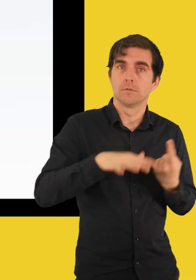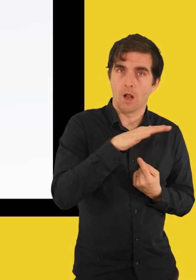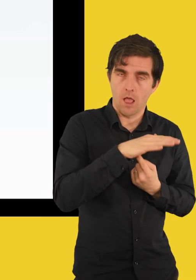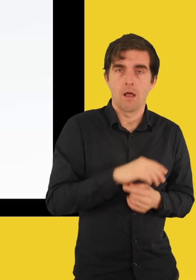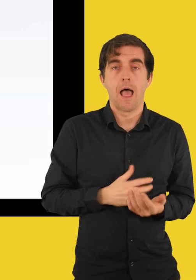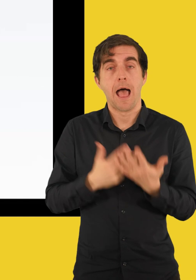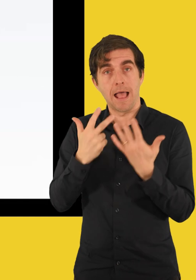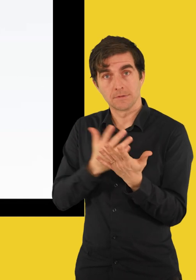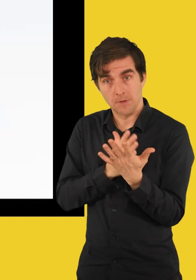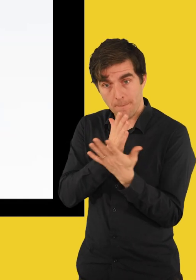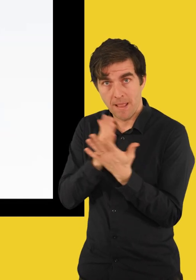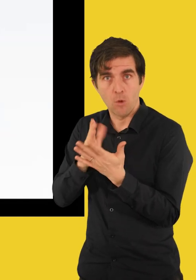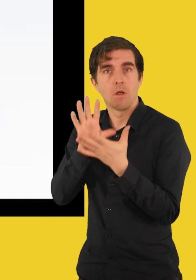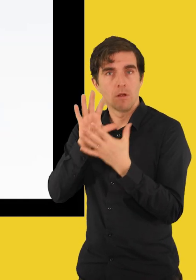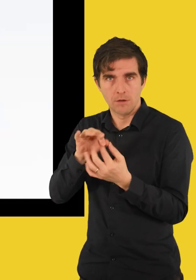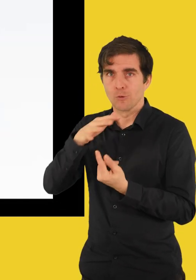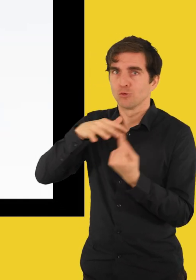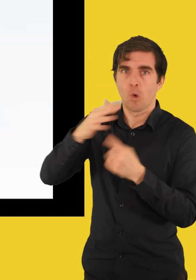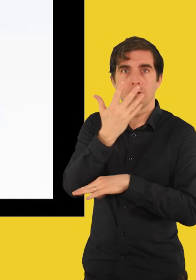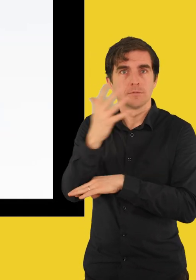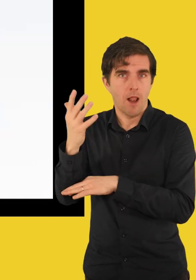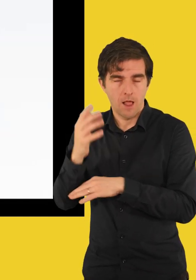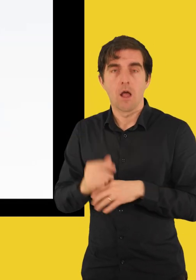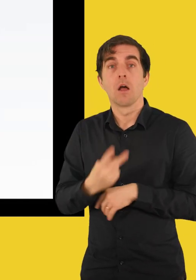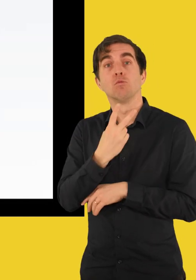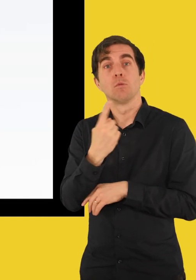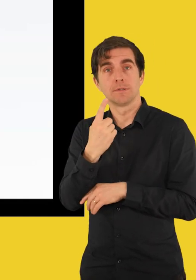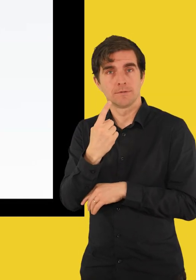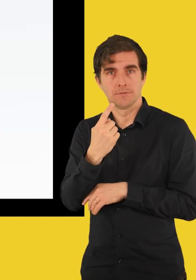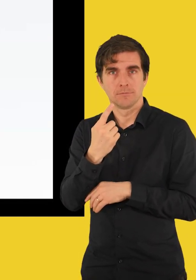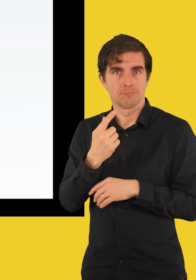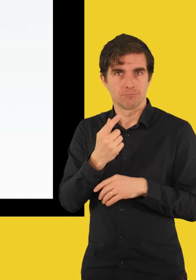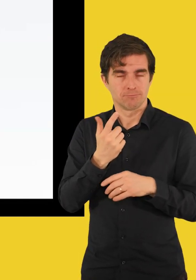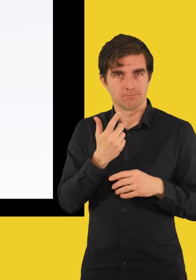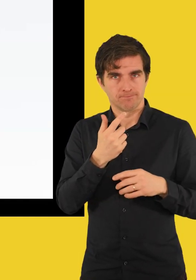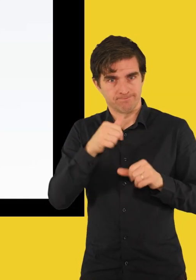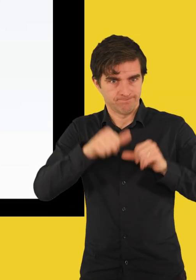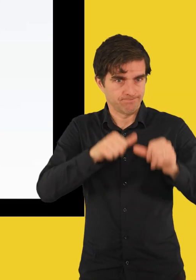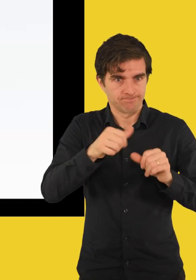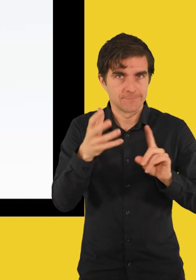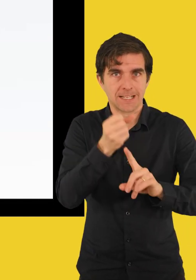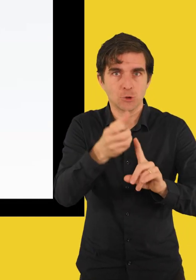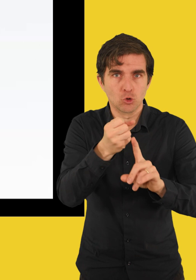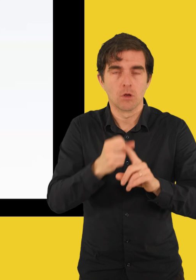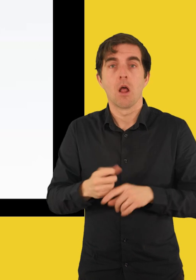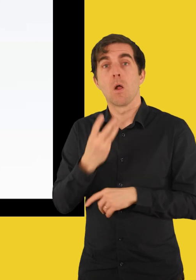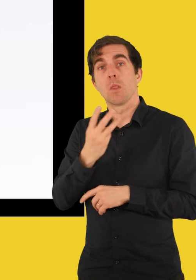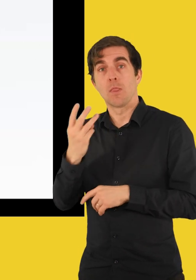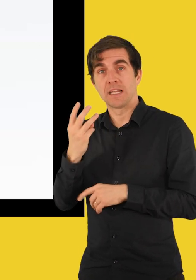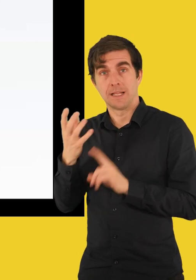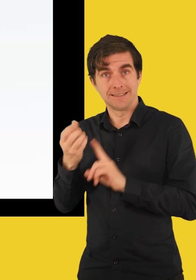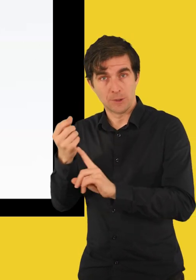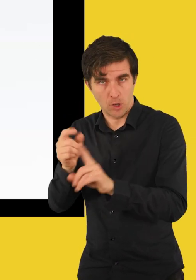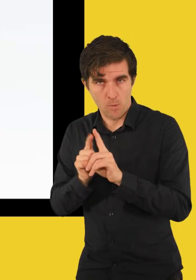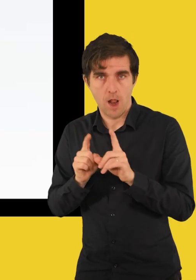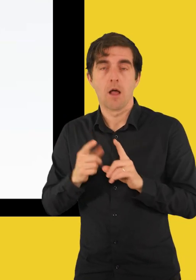for the social and 8 components for the ecological, and also indicators, 21 indicators, 33 indicators. We